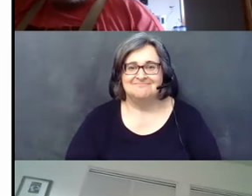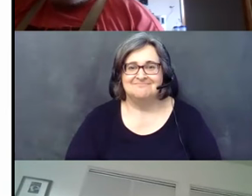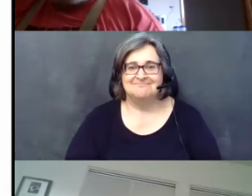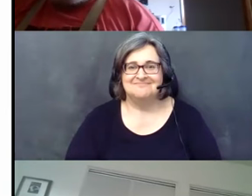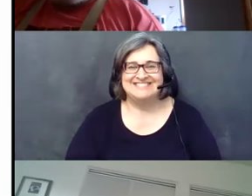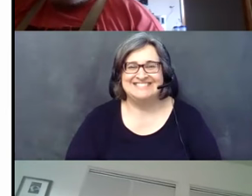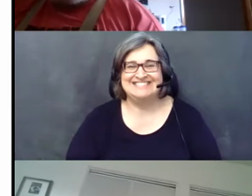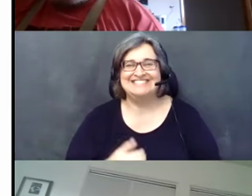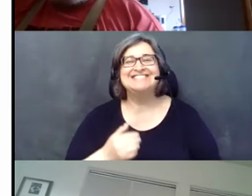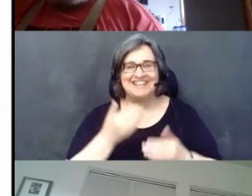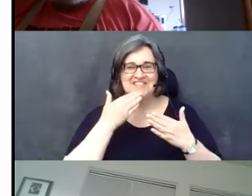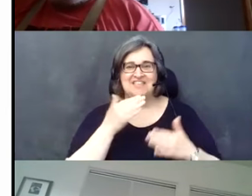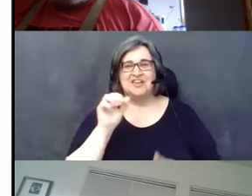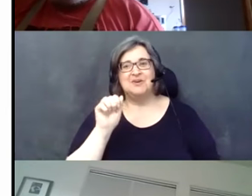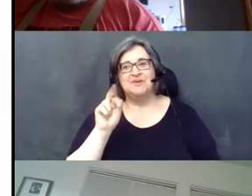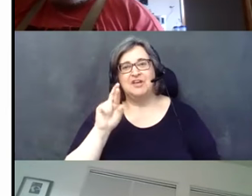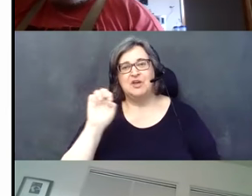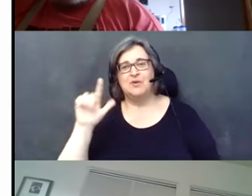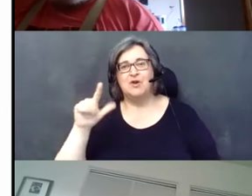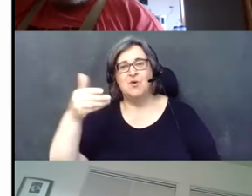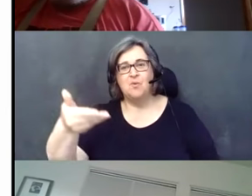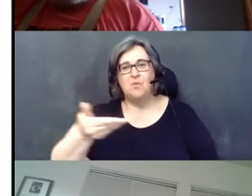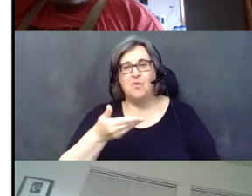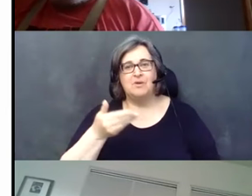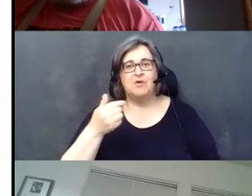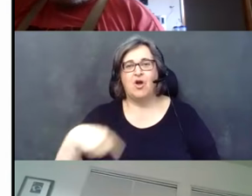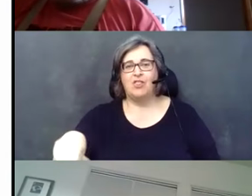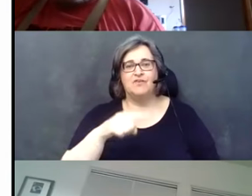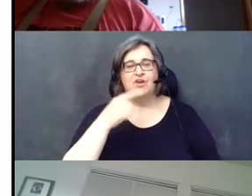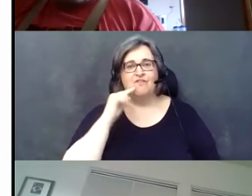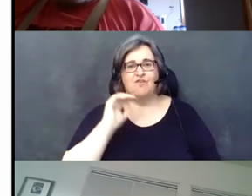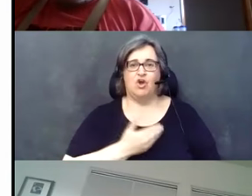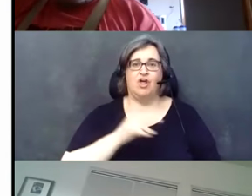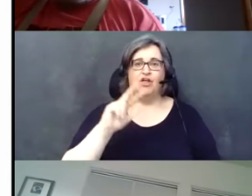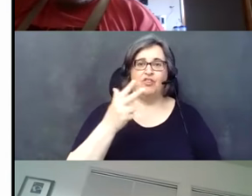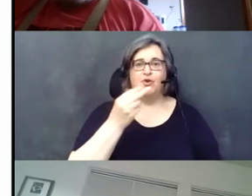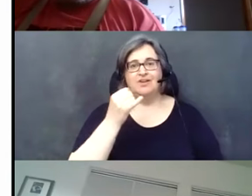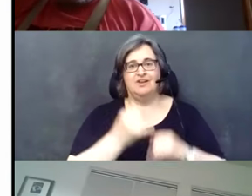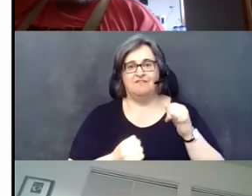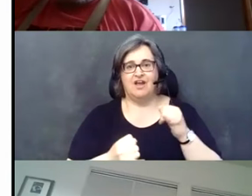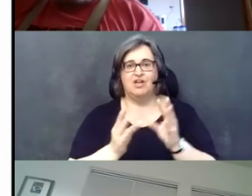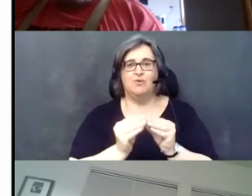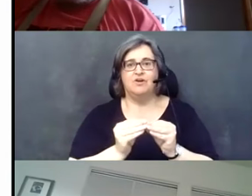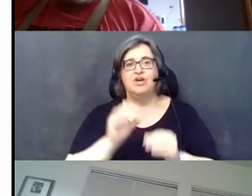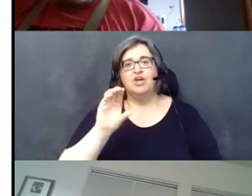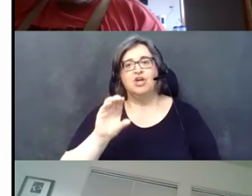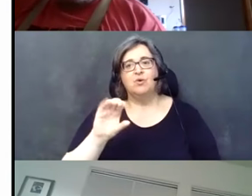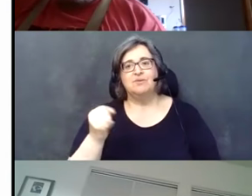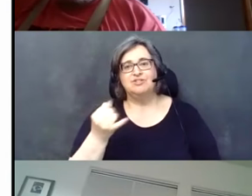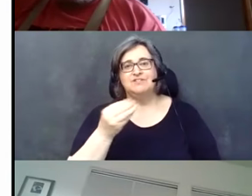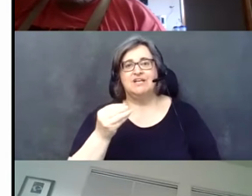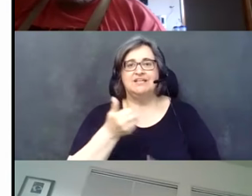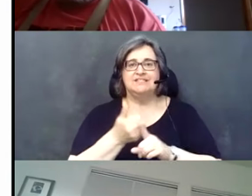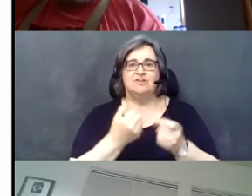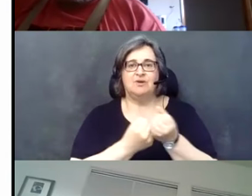Sorry. Thank you, Ariel. So welcome to everyone for our third and final webinar, Criminal Justice and Self-Advocacy. This